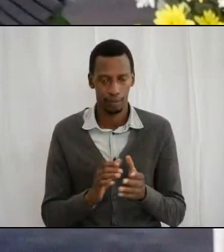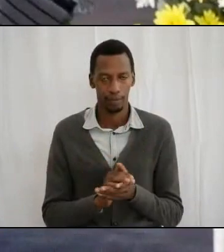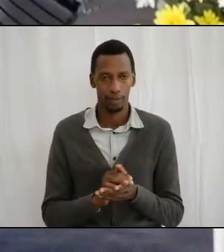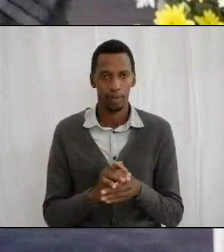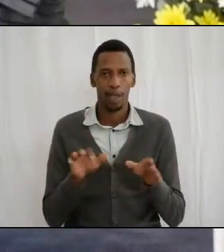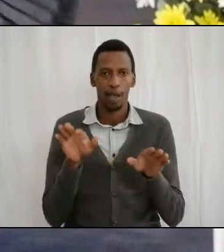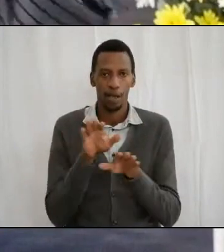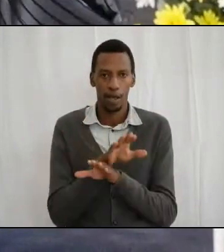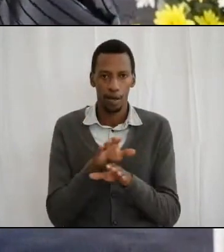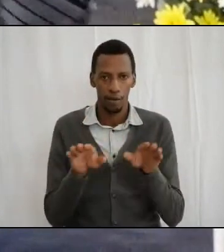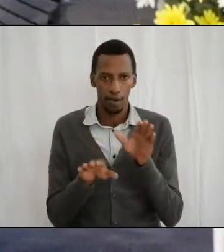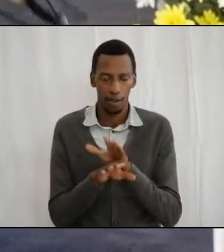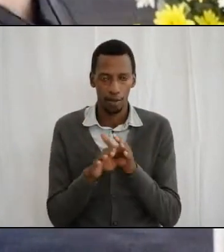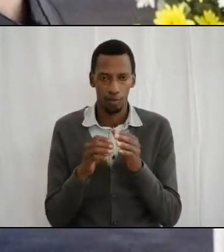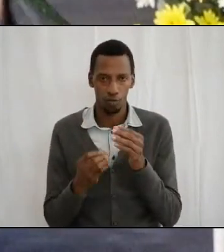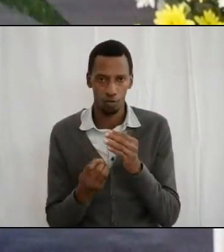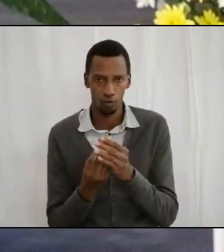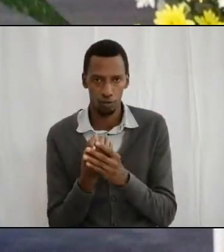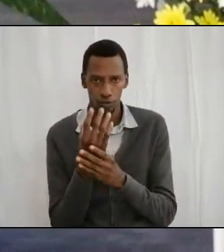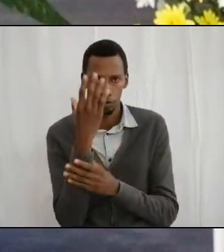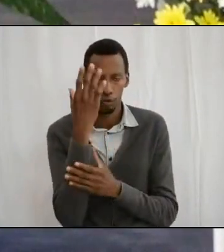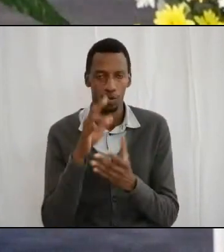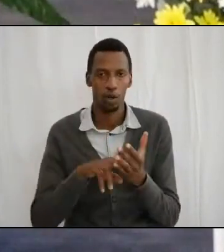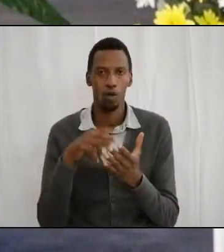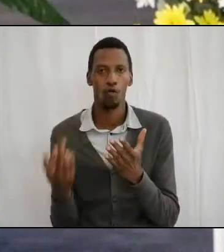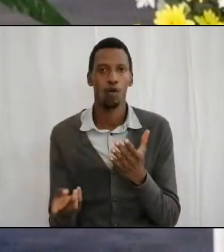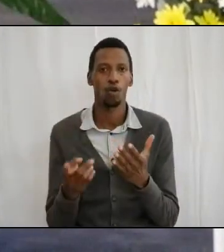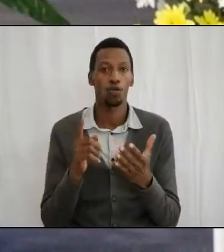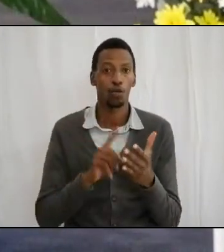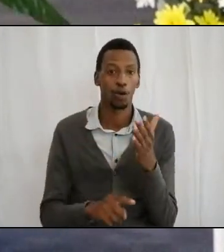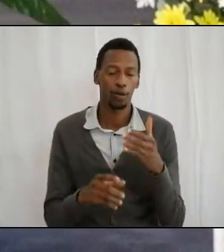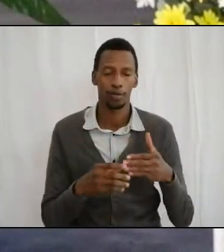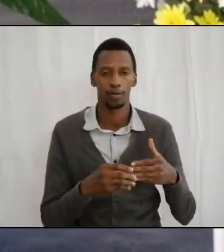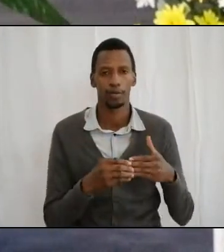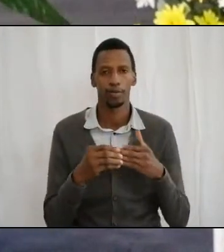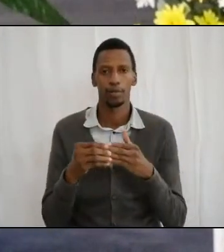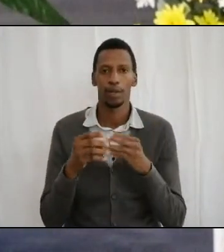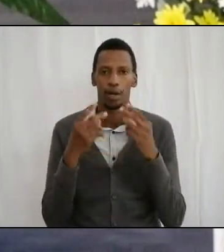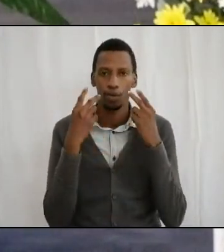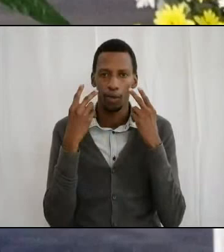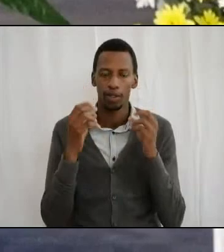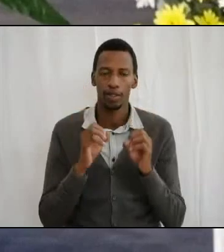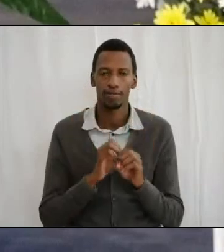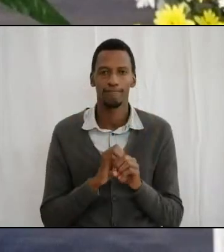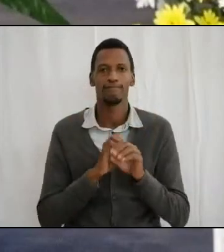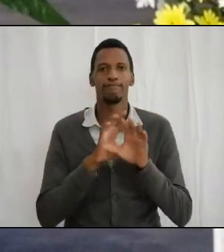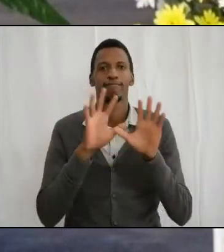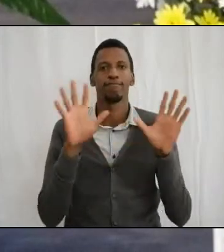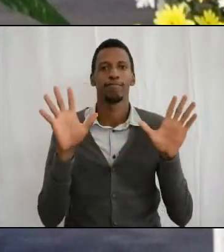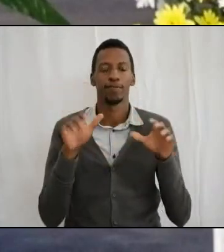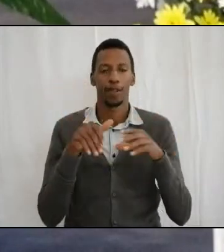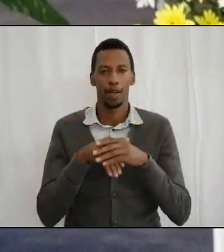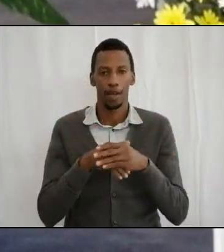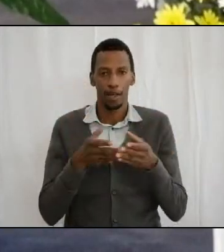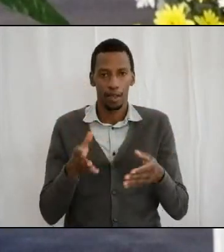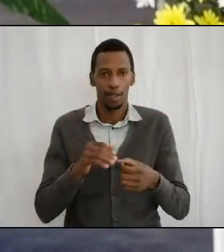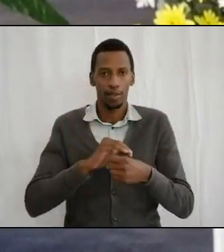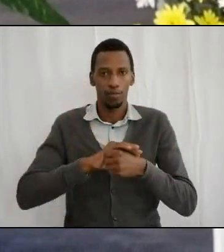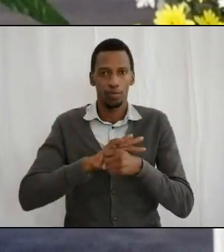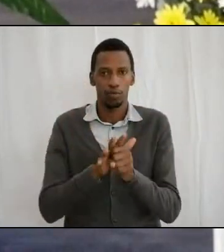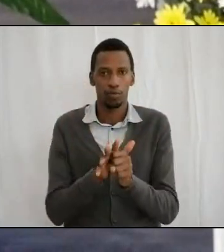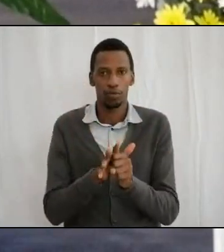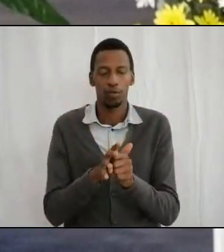Everything rises and falls on leadership, and we see it so clearly in this COVID-19